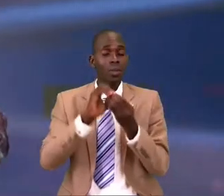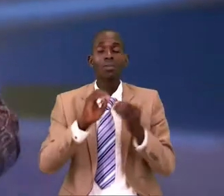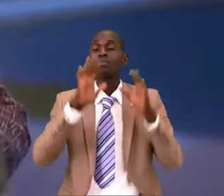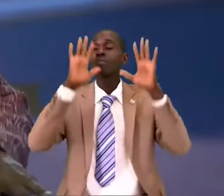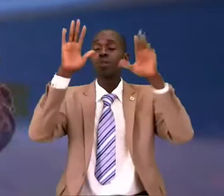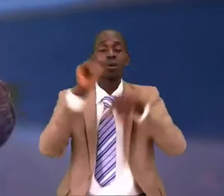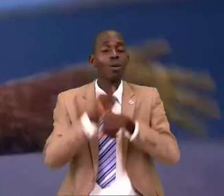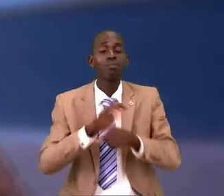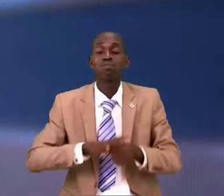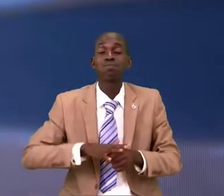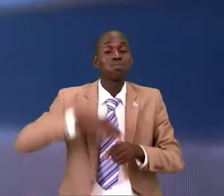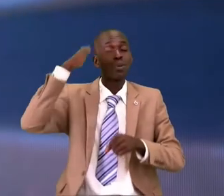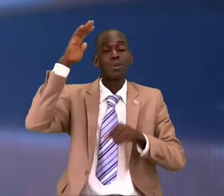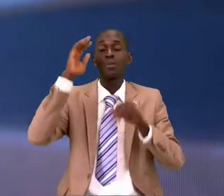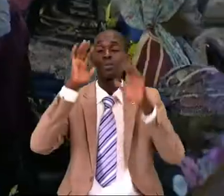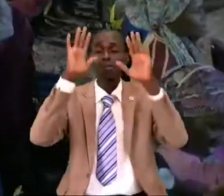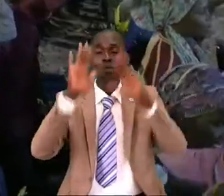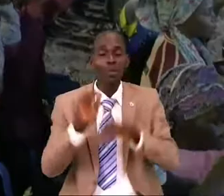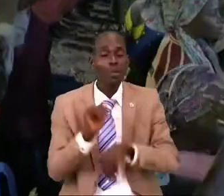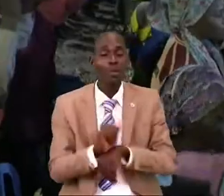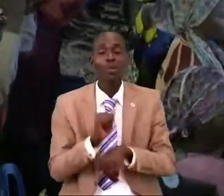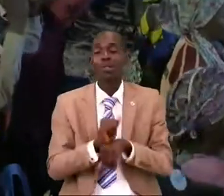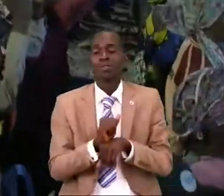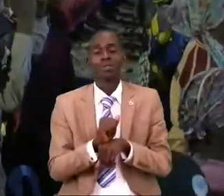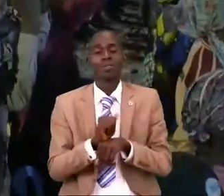every life in Jesus' name. Amen.